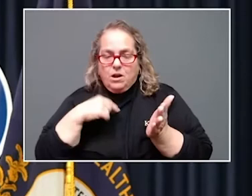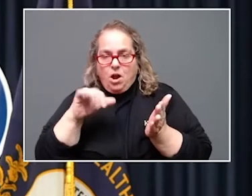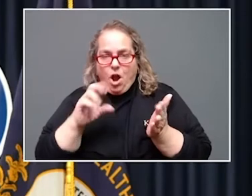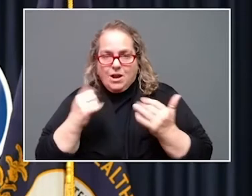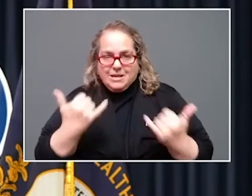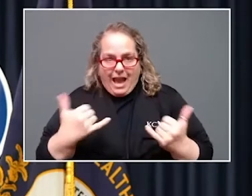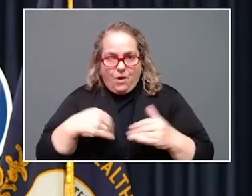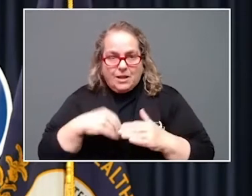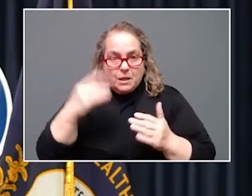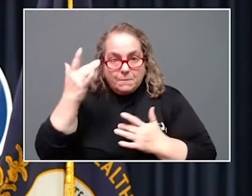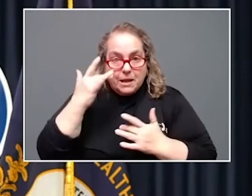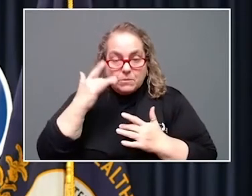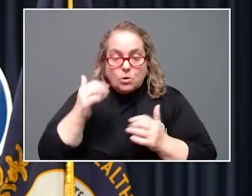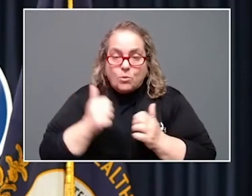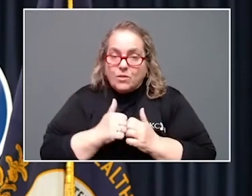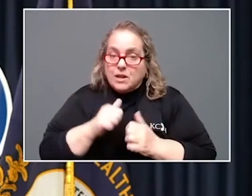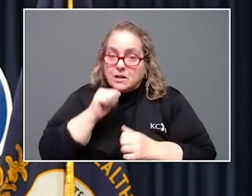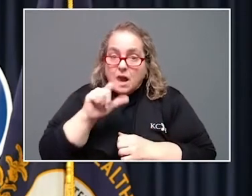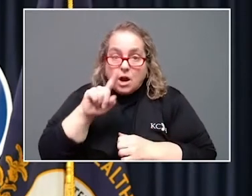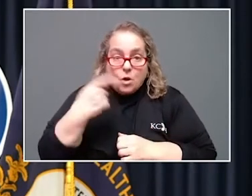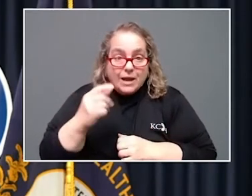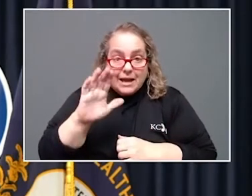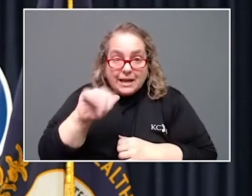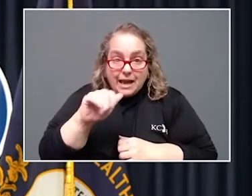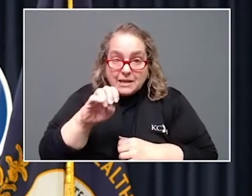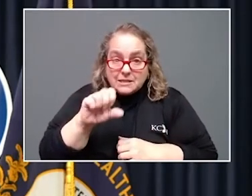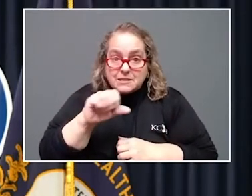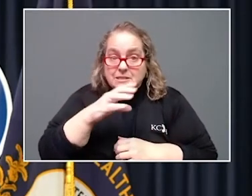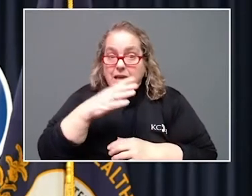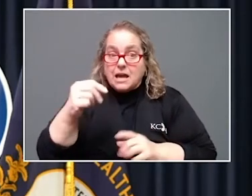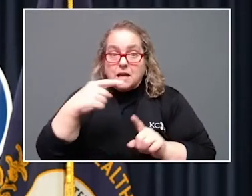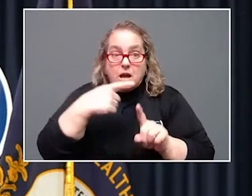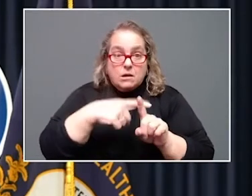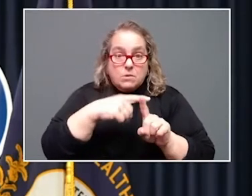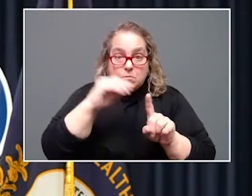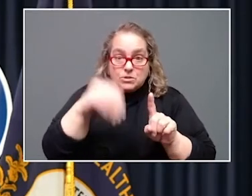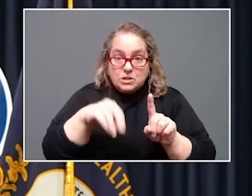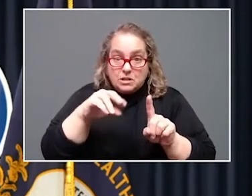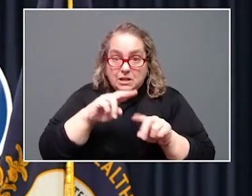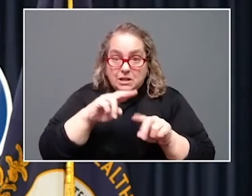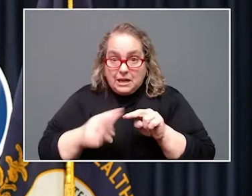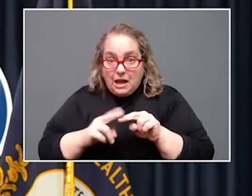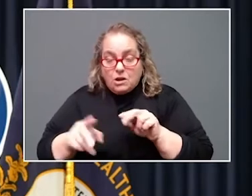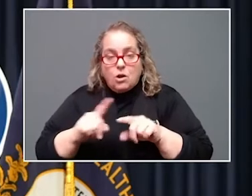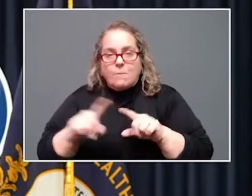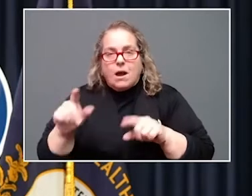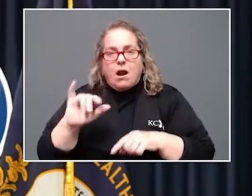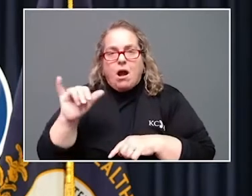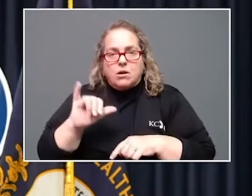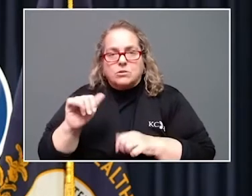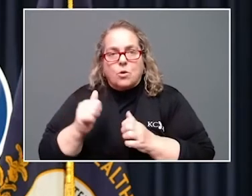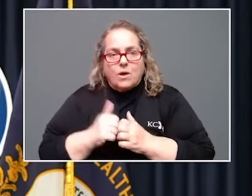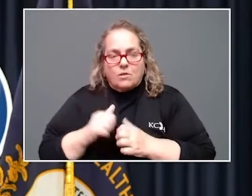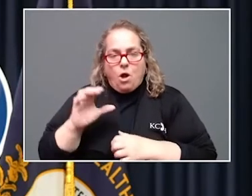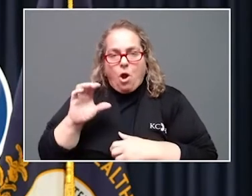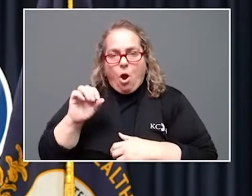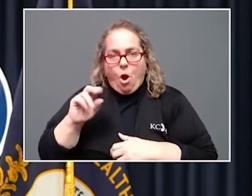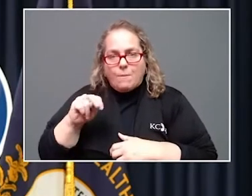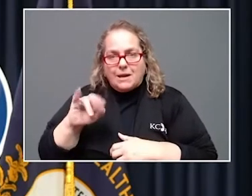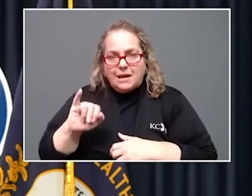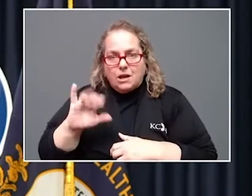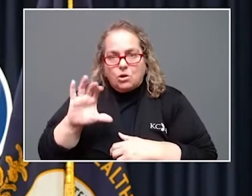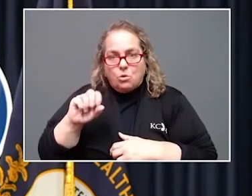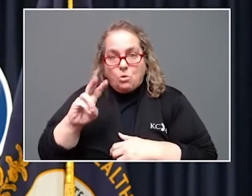with not only cases and positivity declining, but also Omicron being something very different in terms